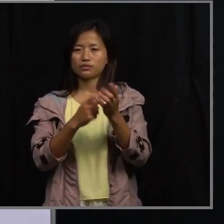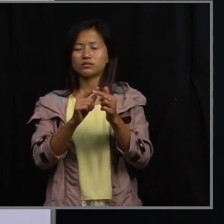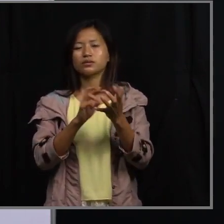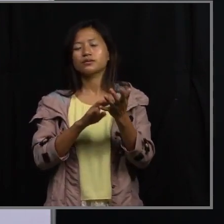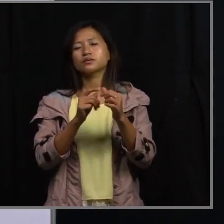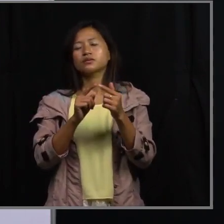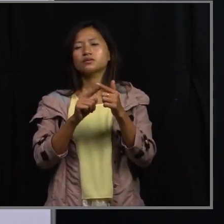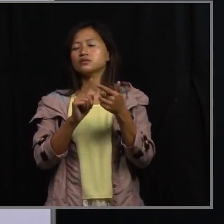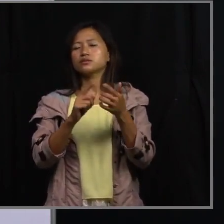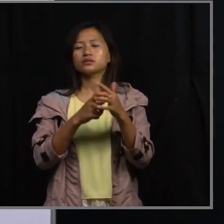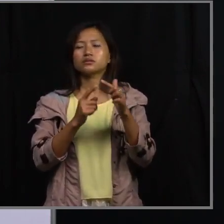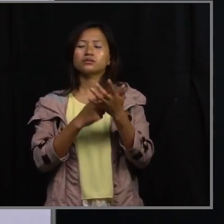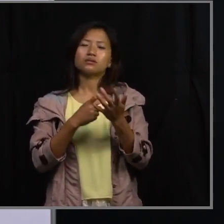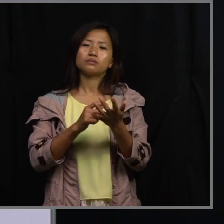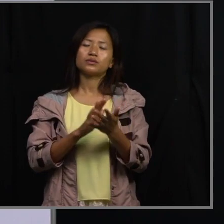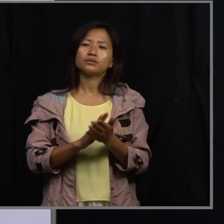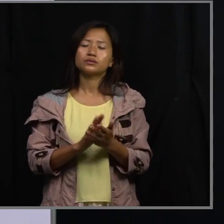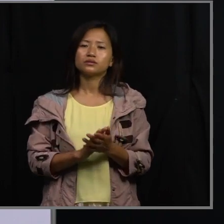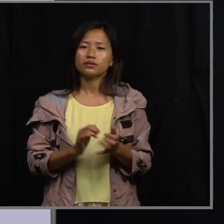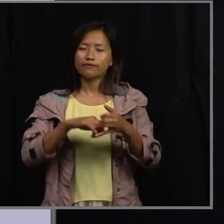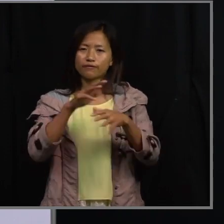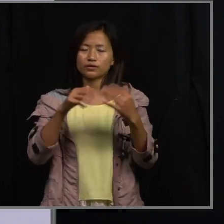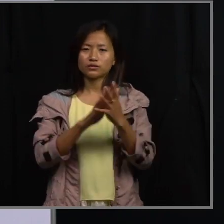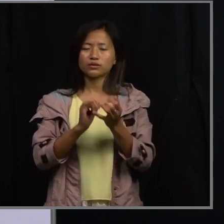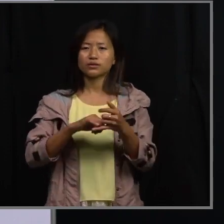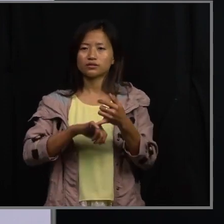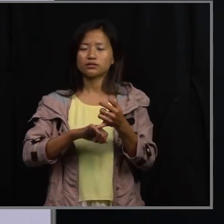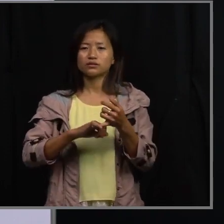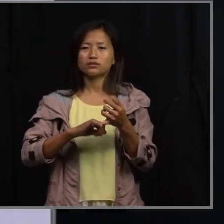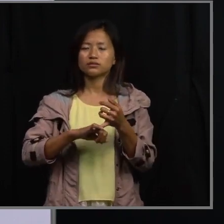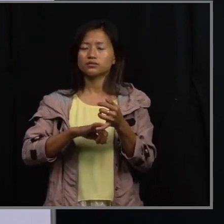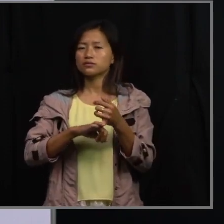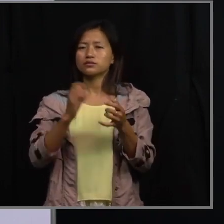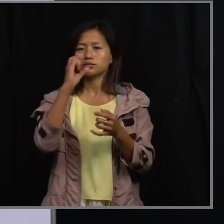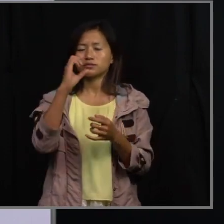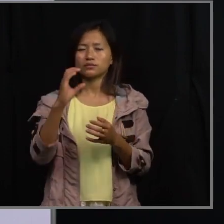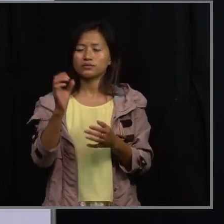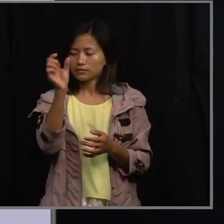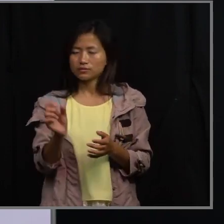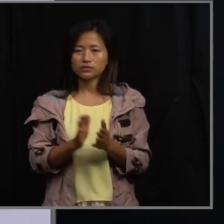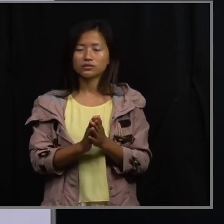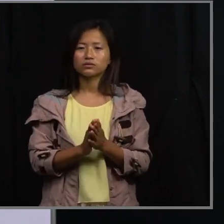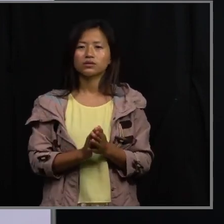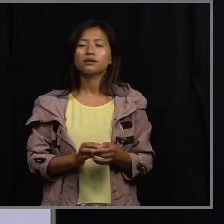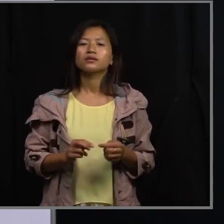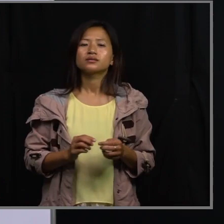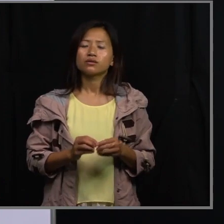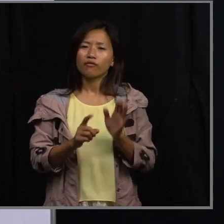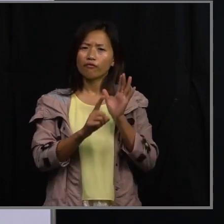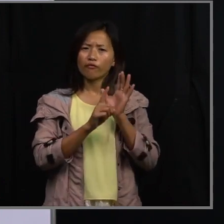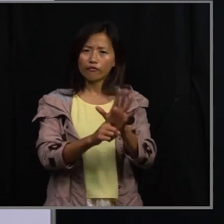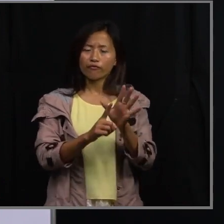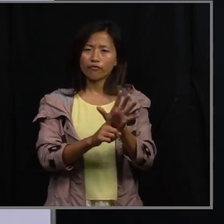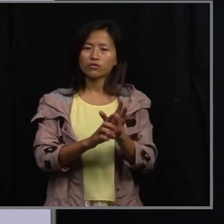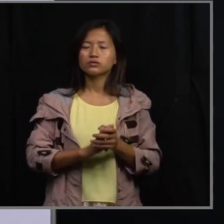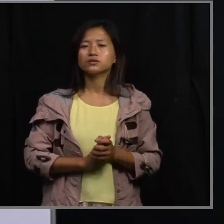okay? Because everybody know the scientist Sir Isaac Newton, so force, okay? So force is a very important essence in our